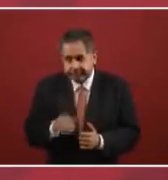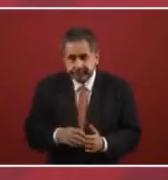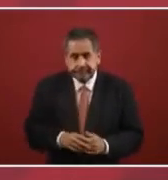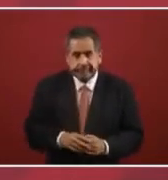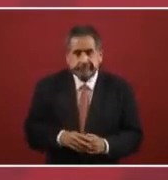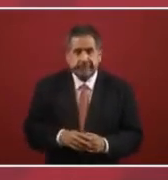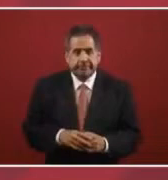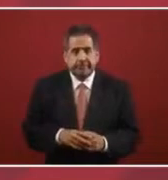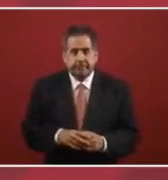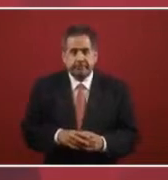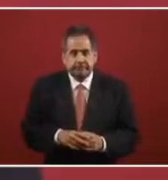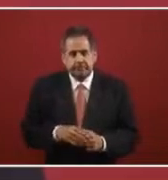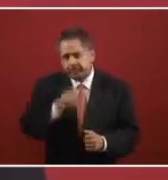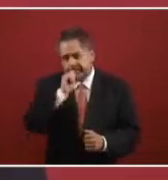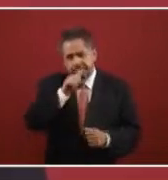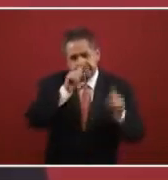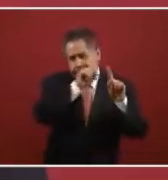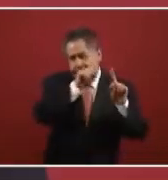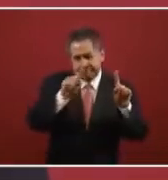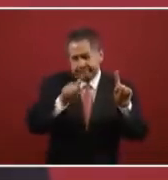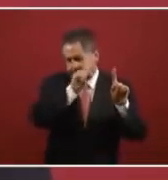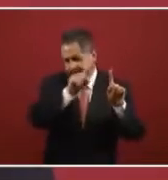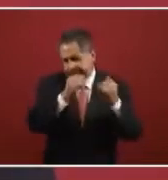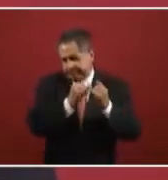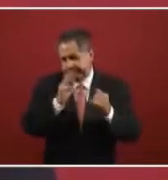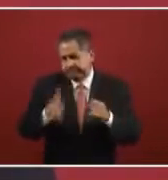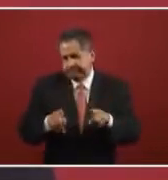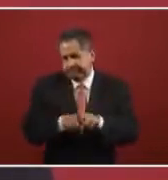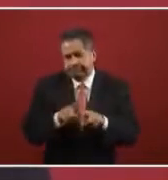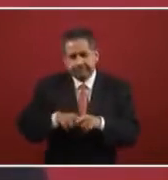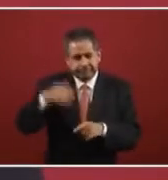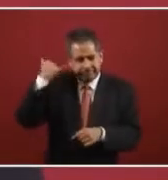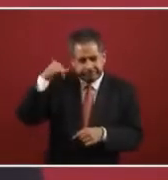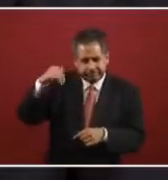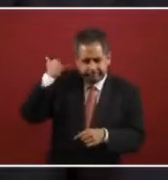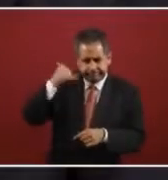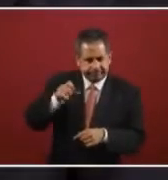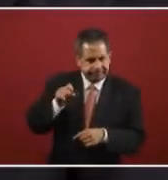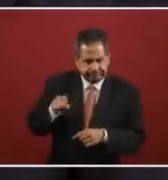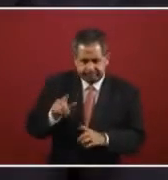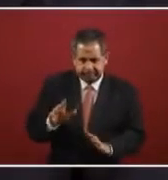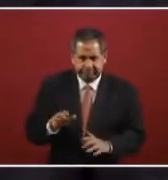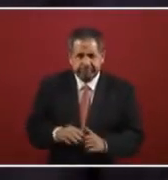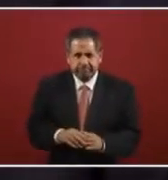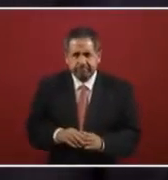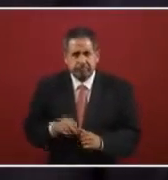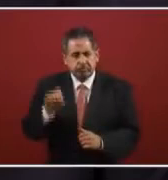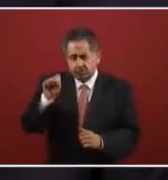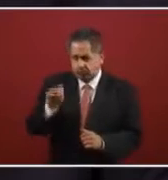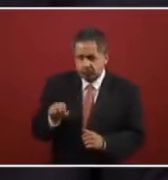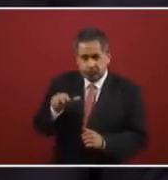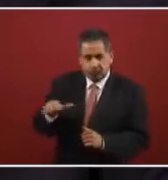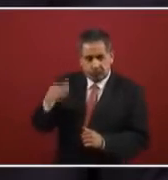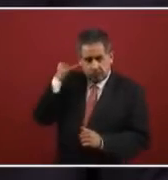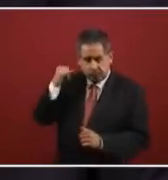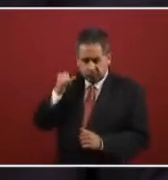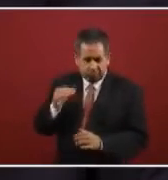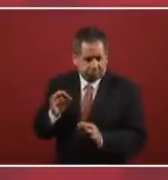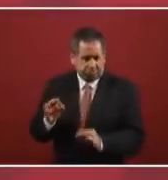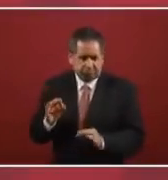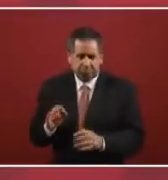also de siempre, the same as por always, ejemplo, Yucatán, Yucatan, en el sureste, in the